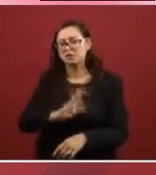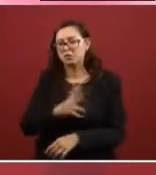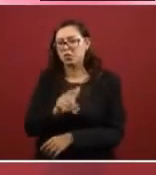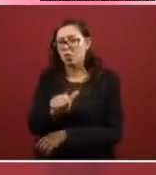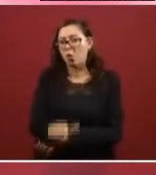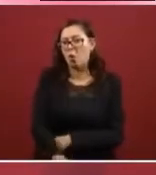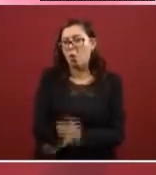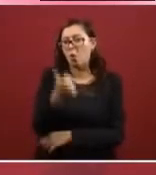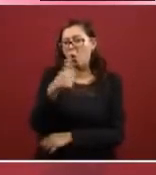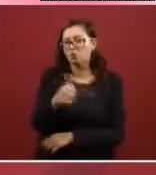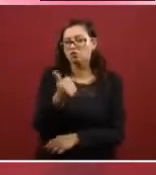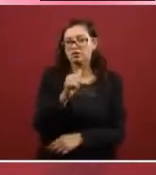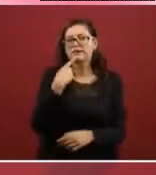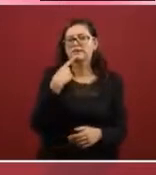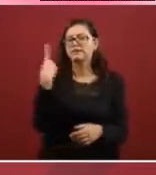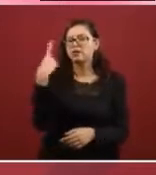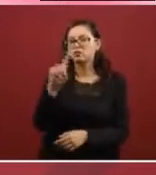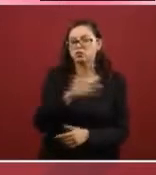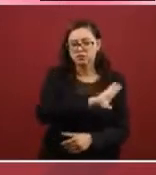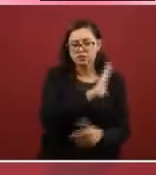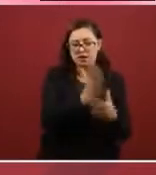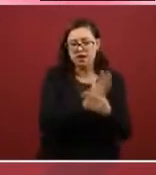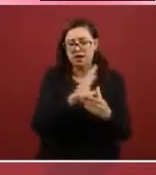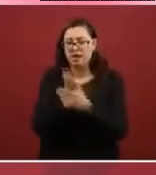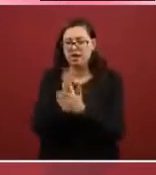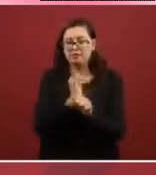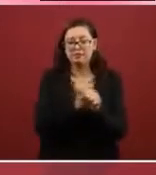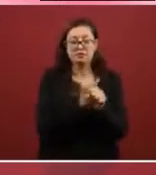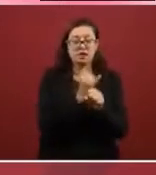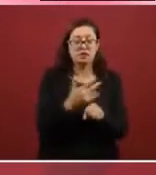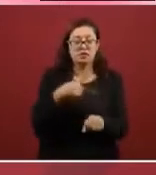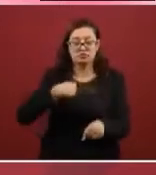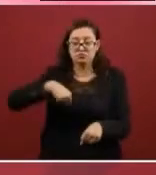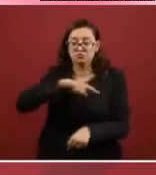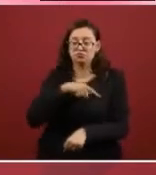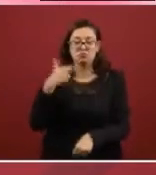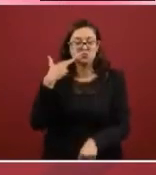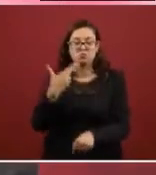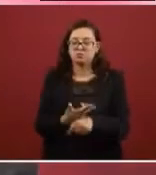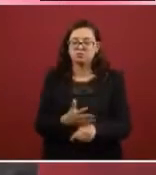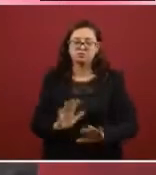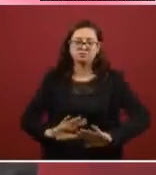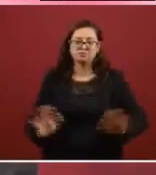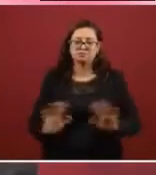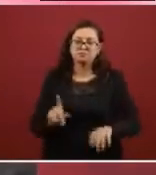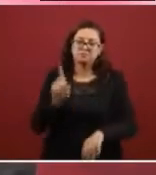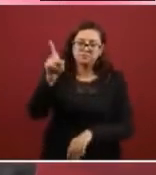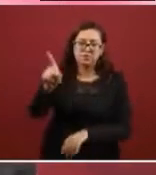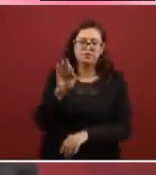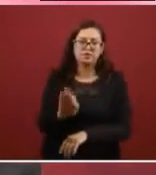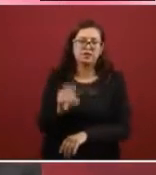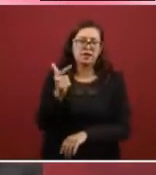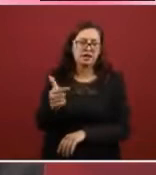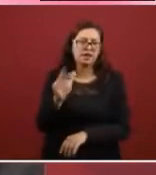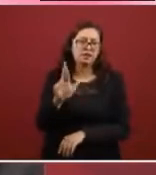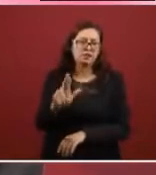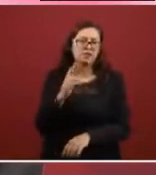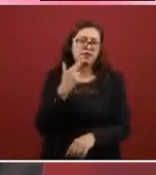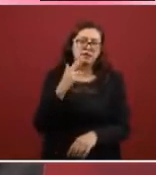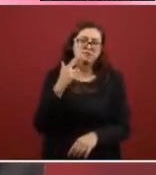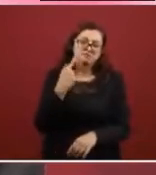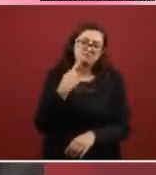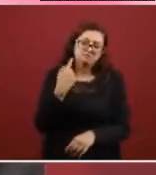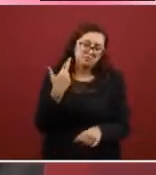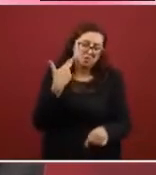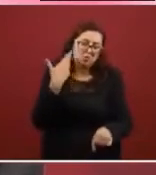There's about 11 more that they're being investigated. Informar el detalle del avance que se tiene. Sí es, ya lo